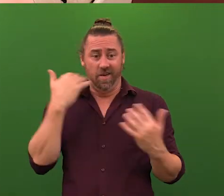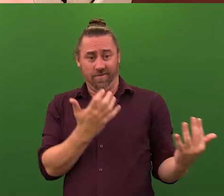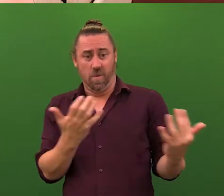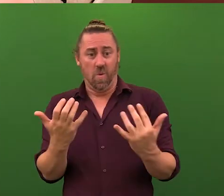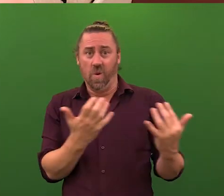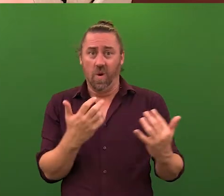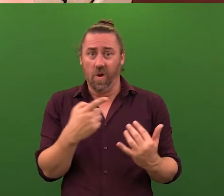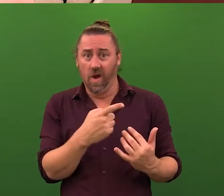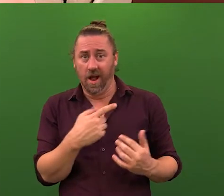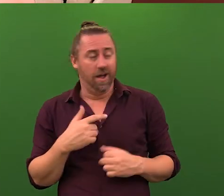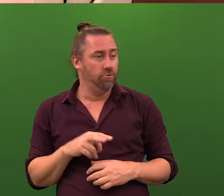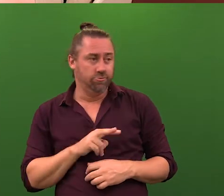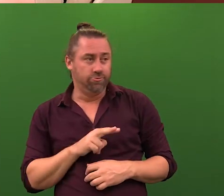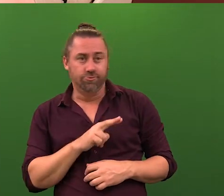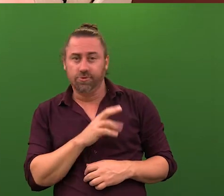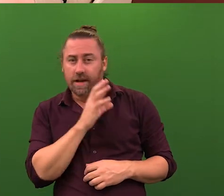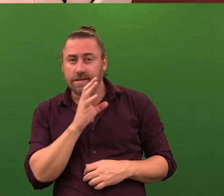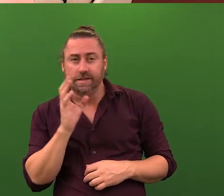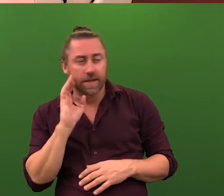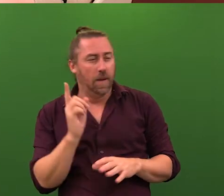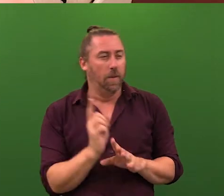the football he plays and just watching him